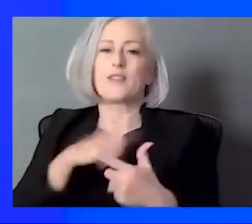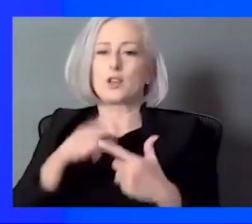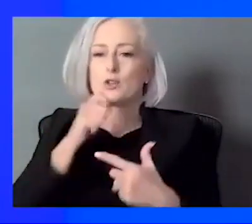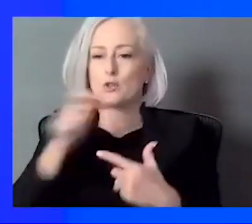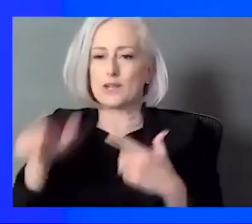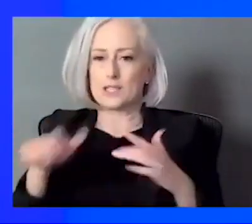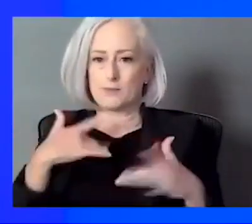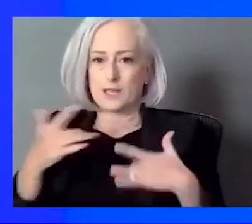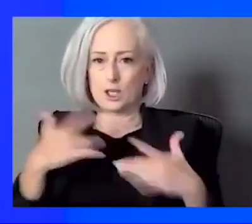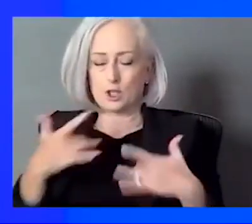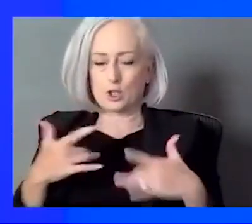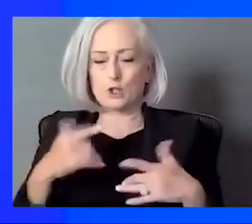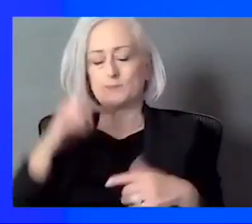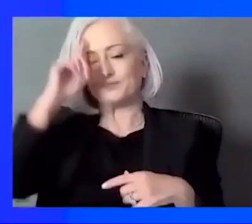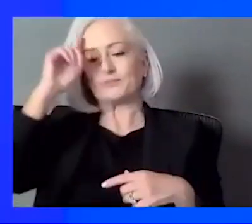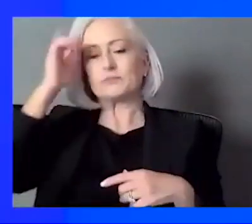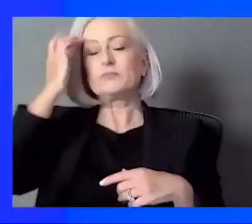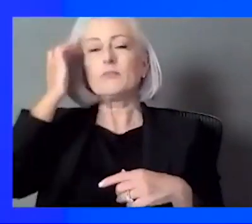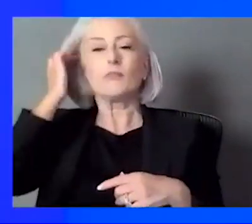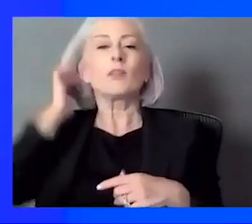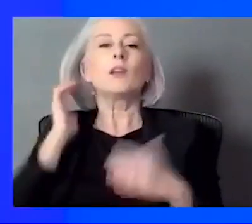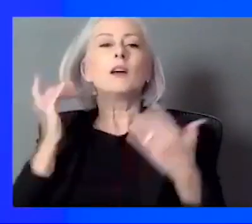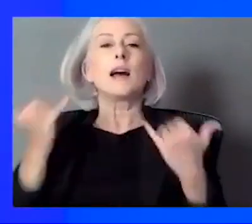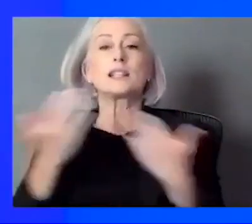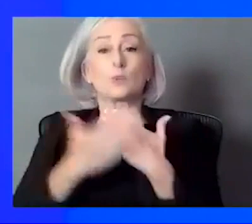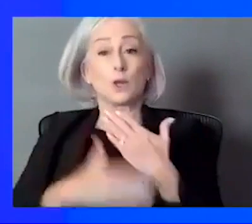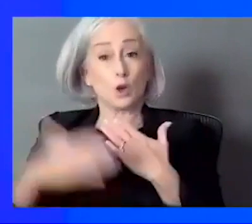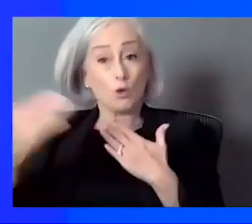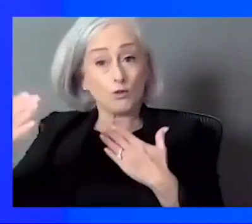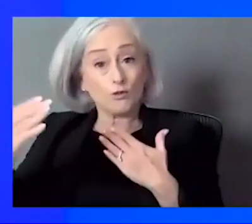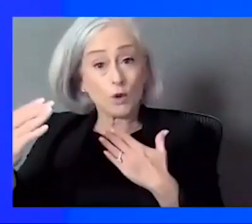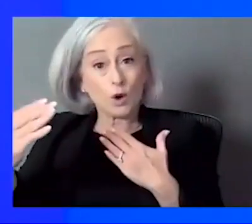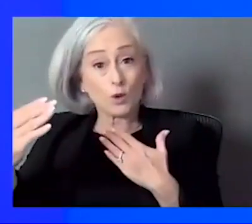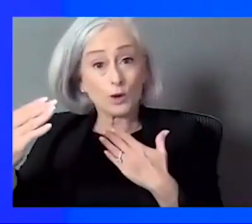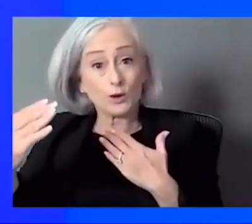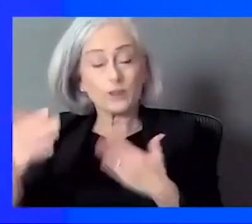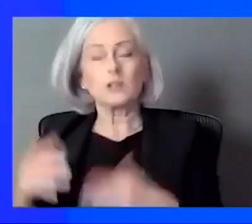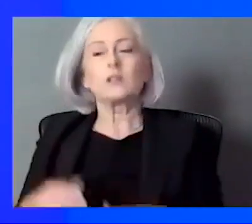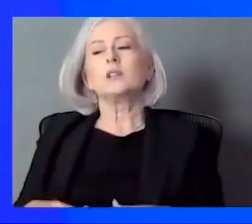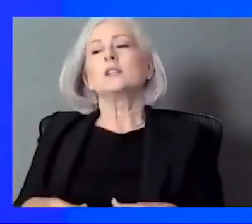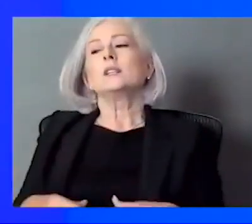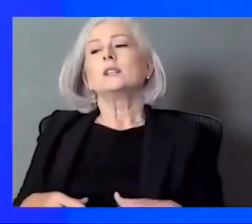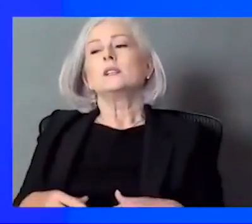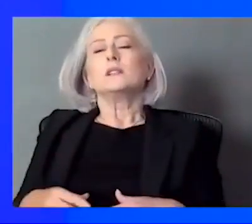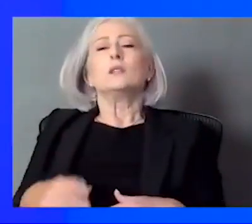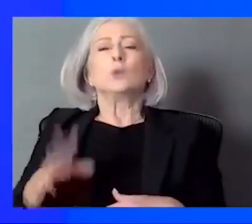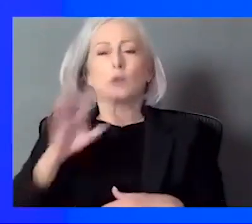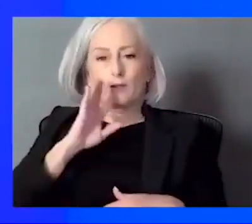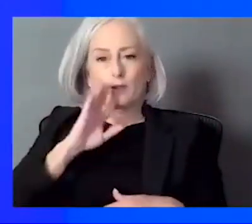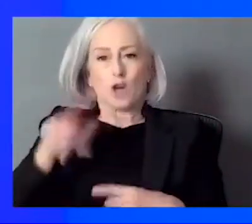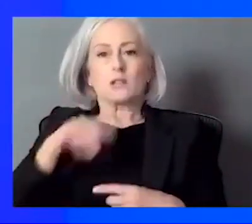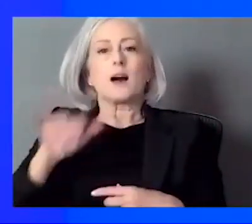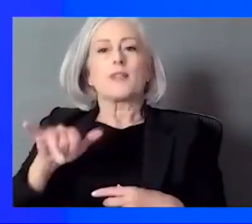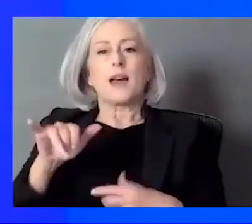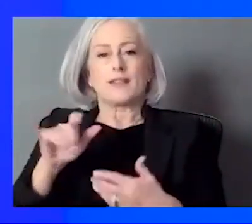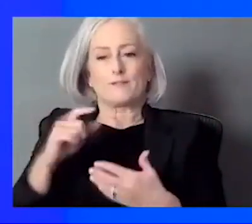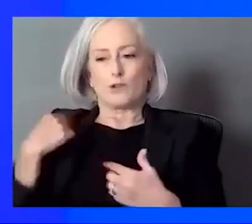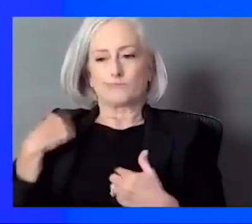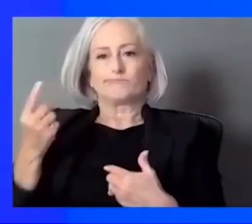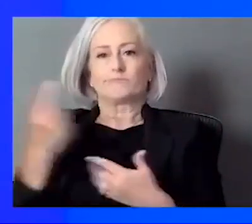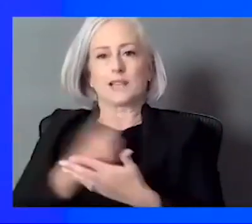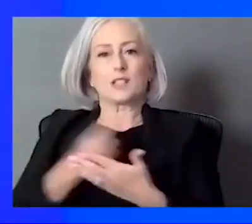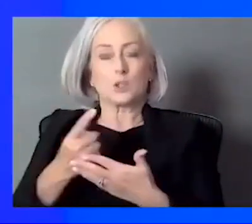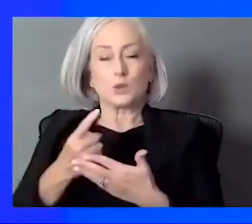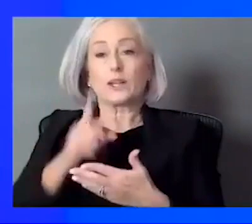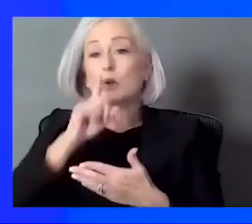I think, and we've heard talked about this for the past week or two, it's going to be about the infection dynamics in